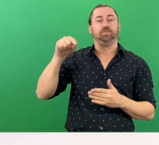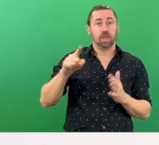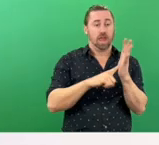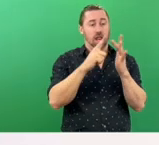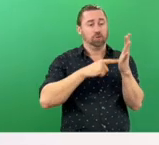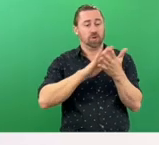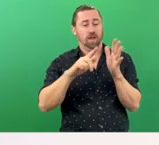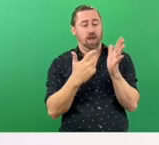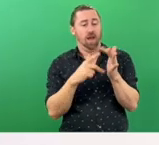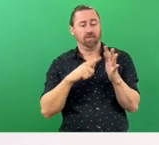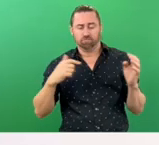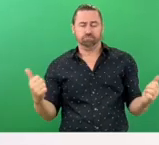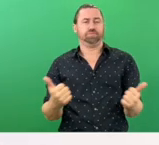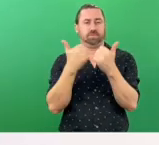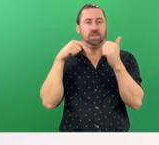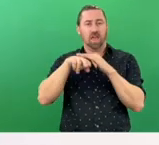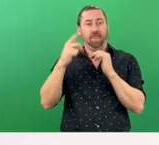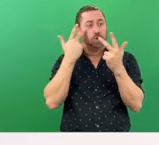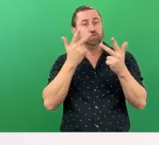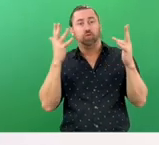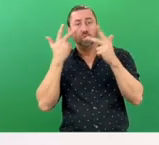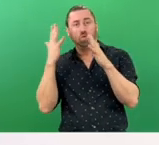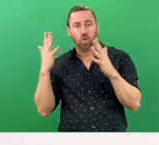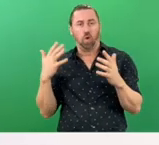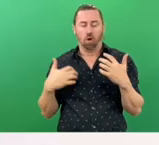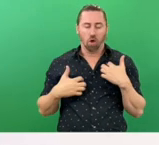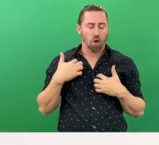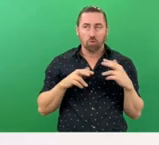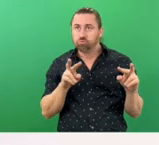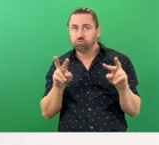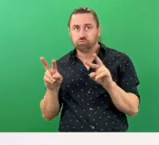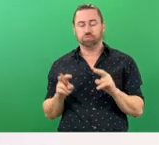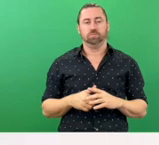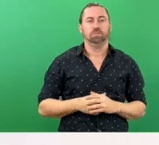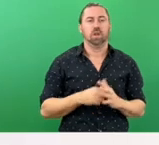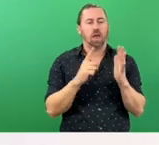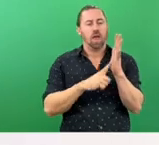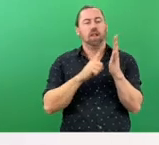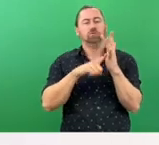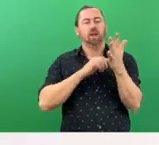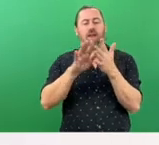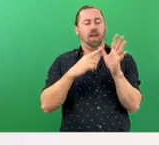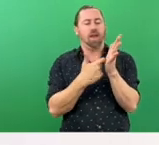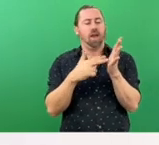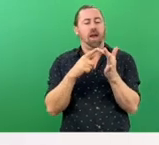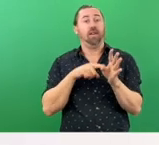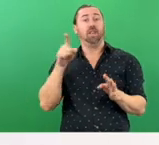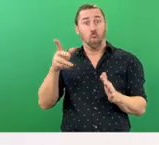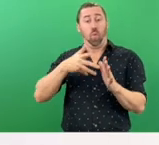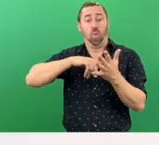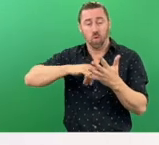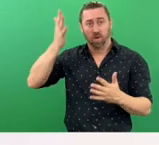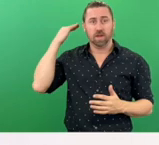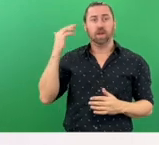was prominently featured in that exhibition, which got a lot of attention. L.J. Harvey also was a teacher at